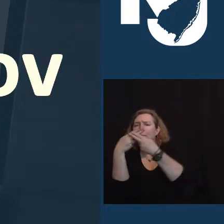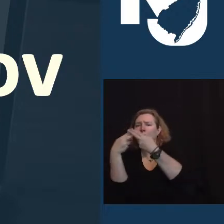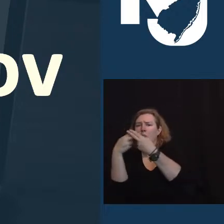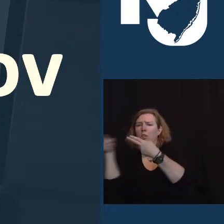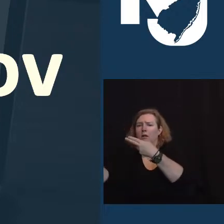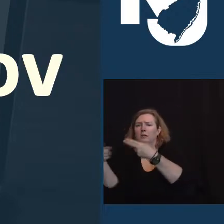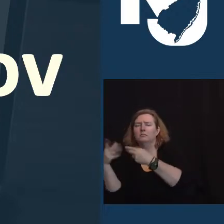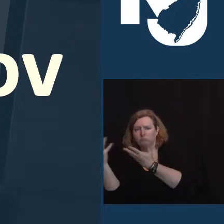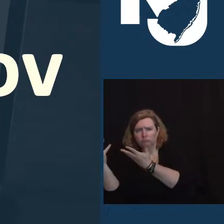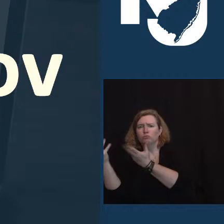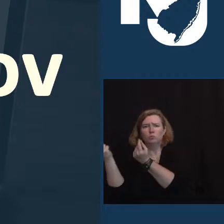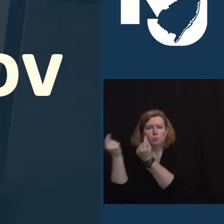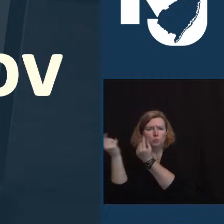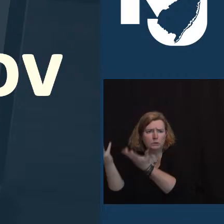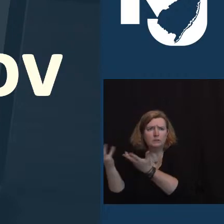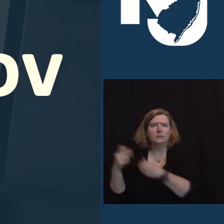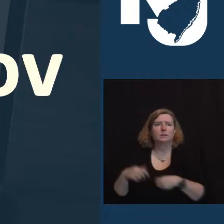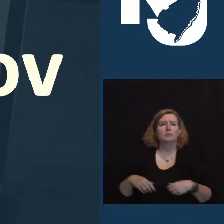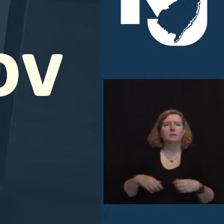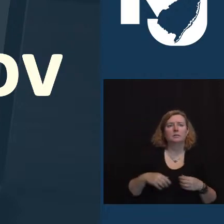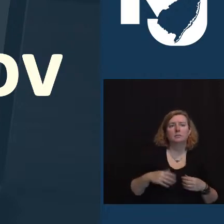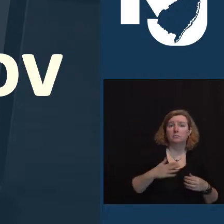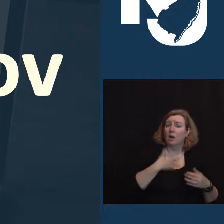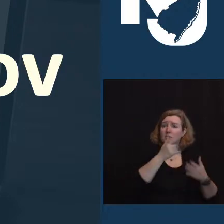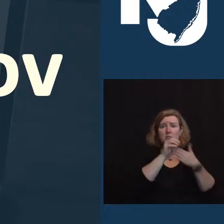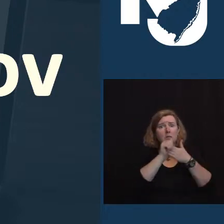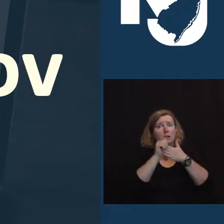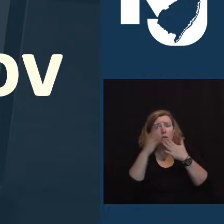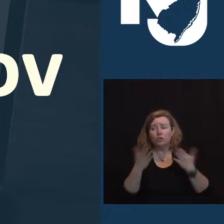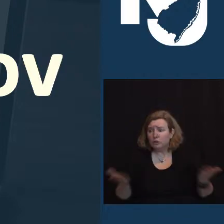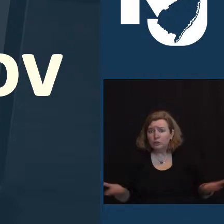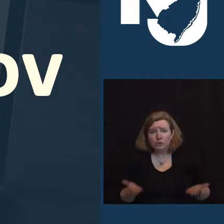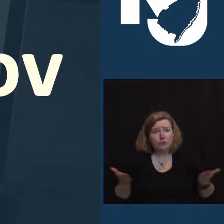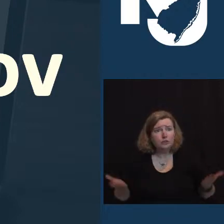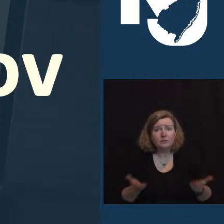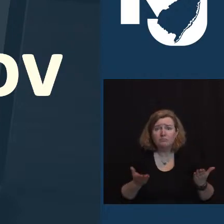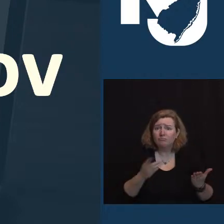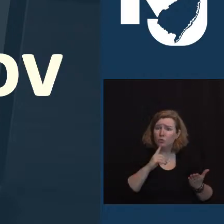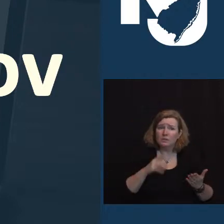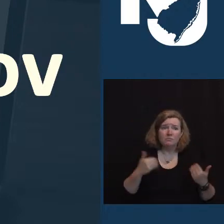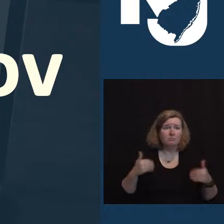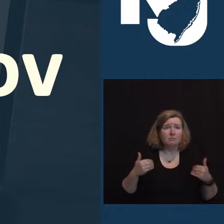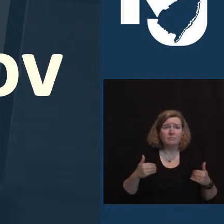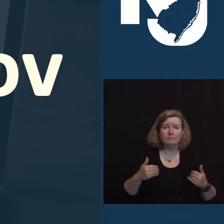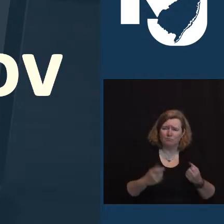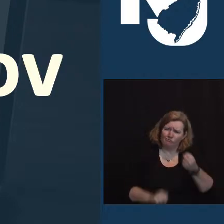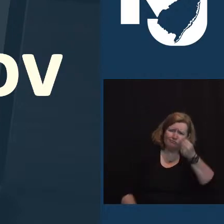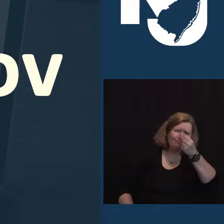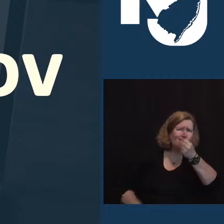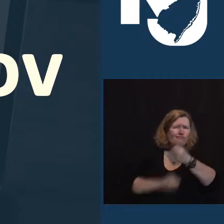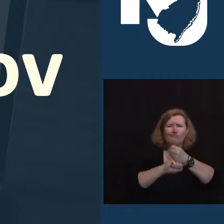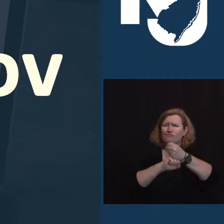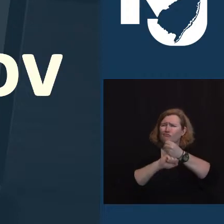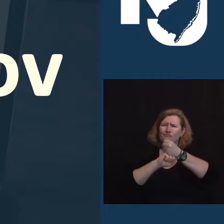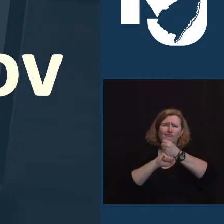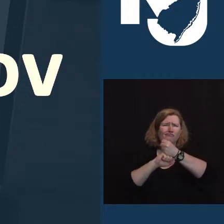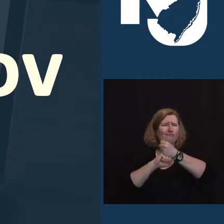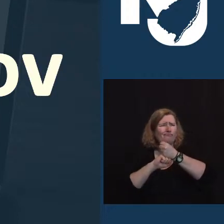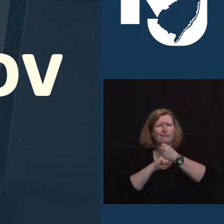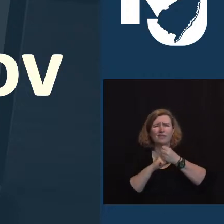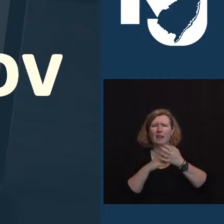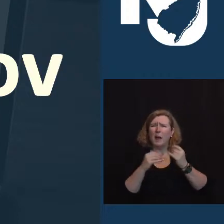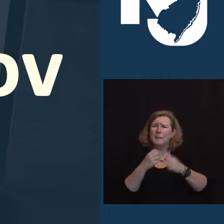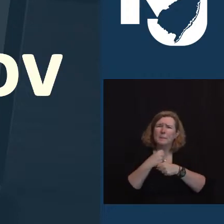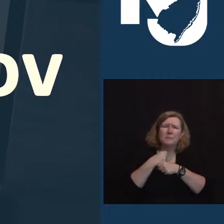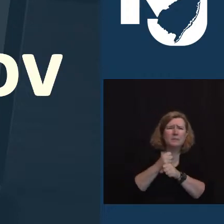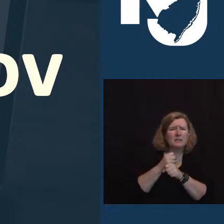be a leader, not just in this country, but to be a global leader in offshore wind, including the making of some of the supply chain, if not a